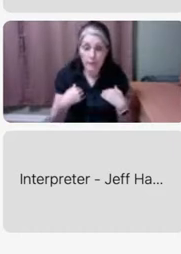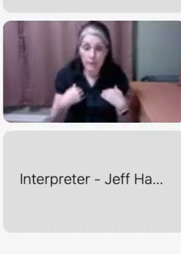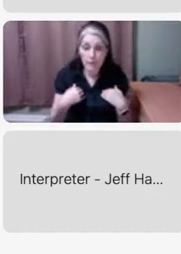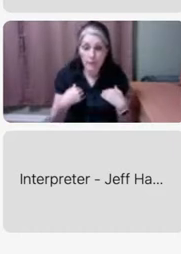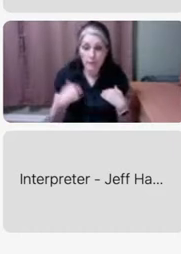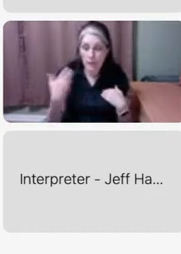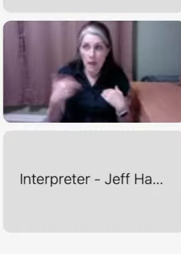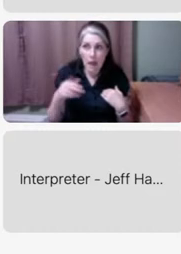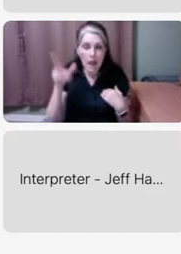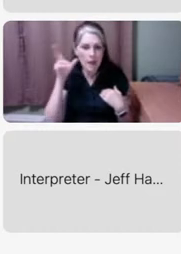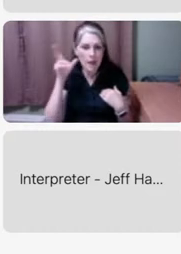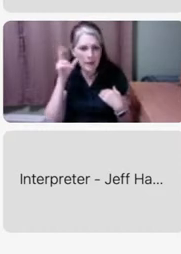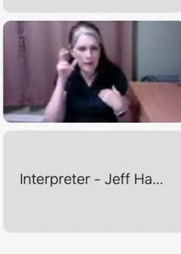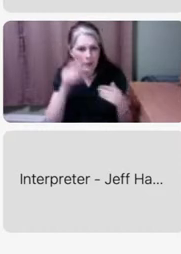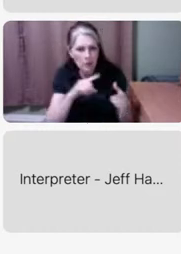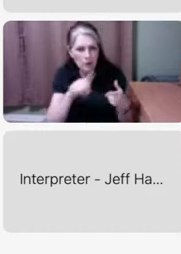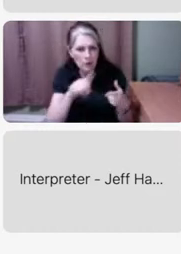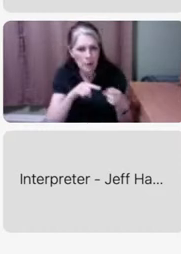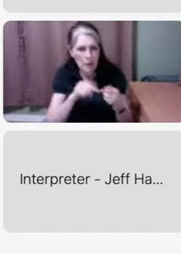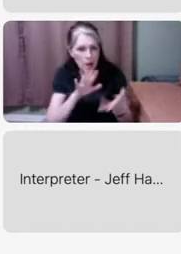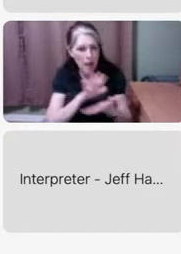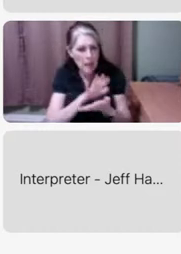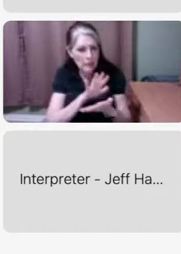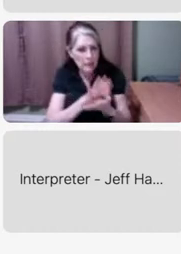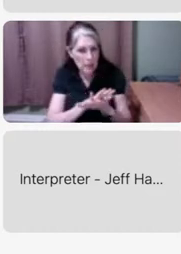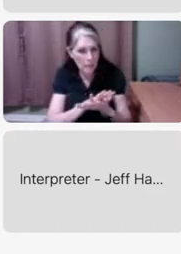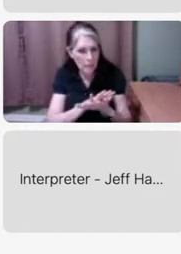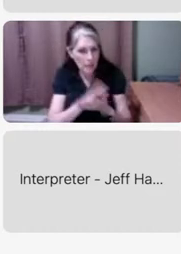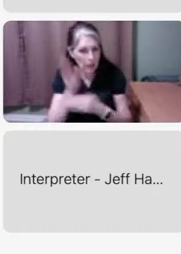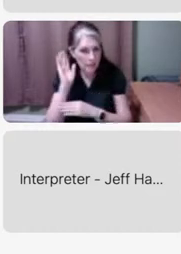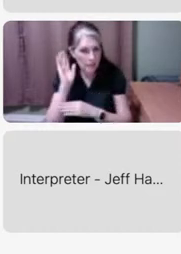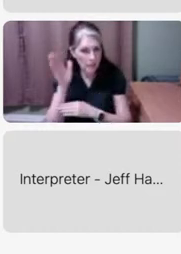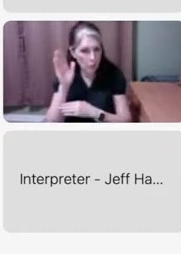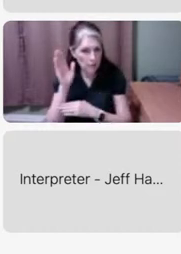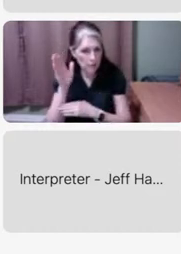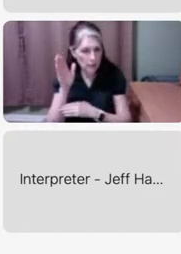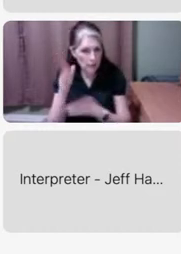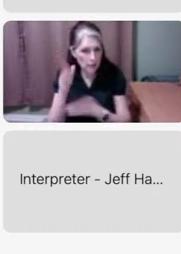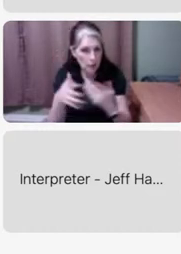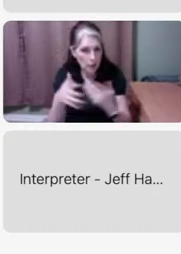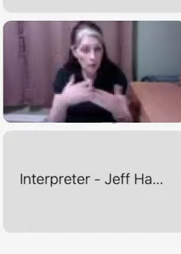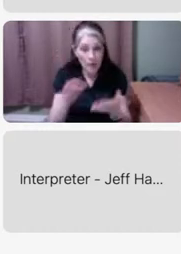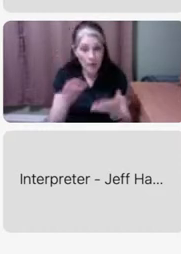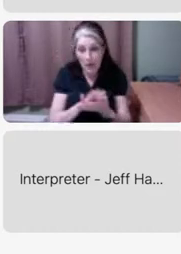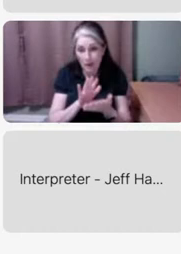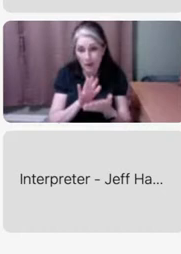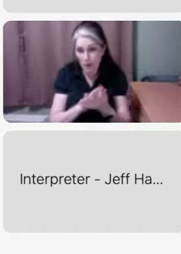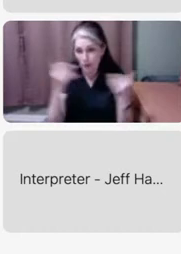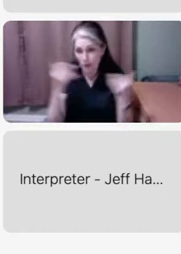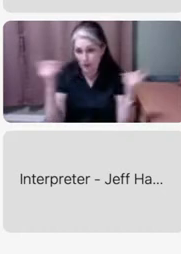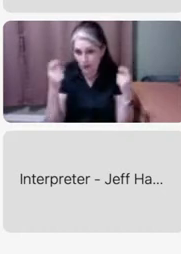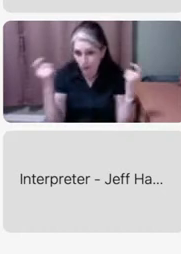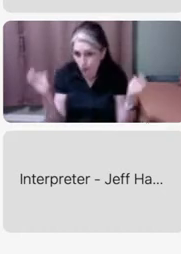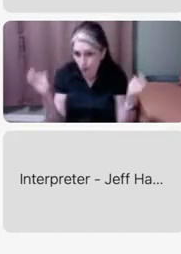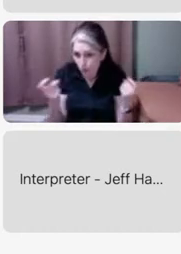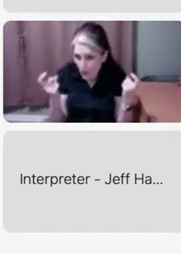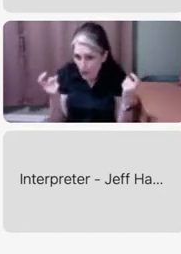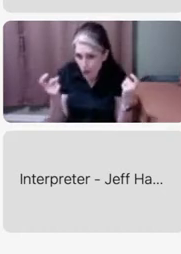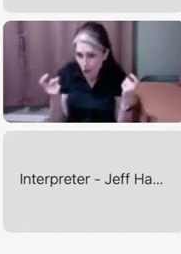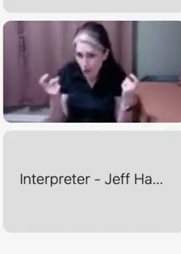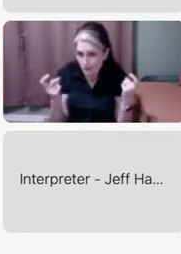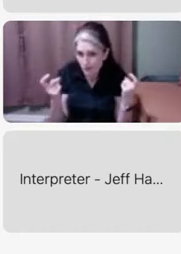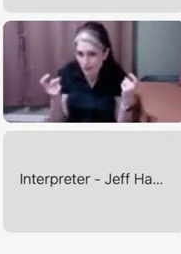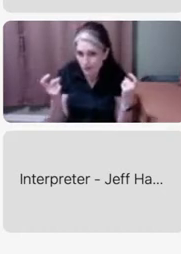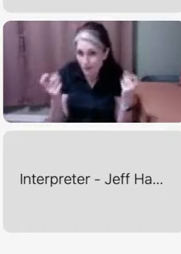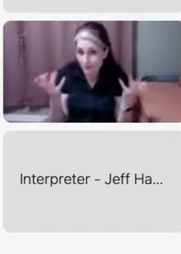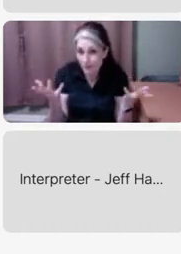about academics in that presentation other than they had an academic celebration um so it would be about